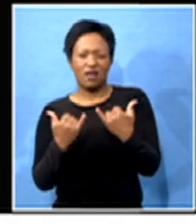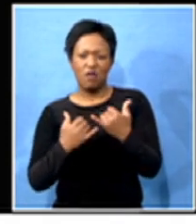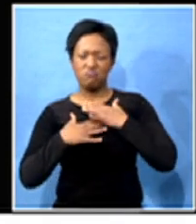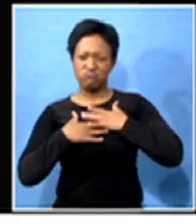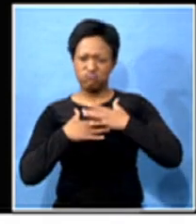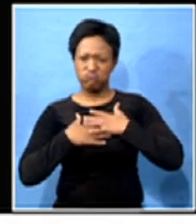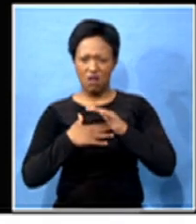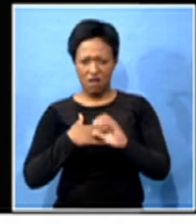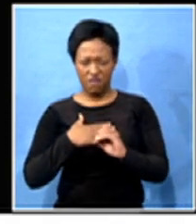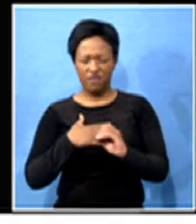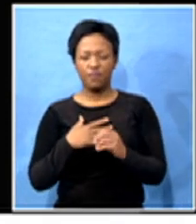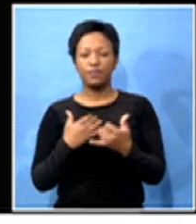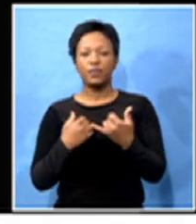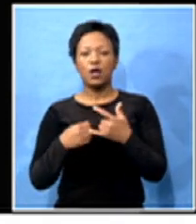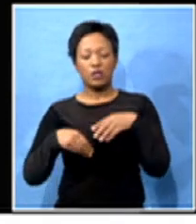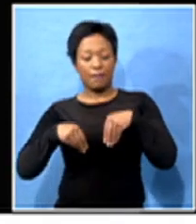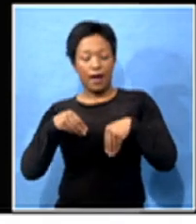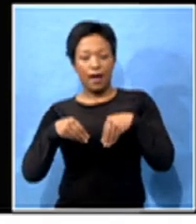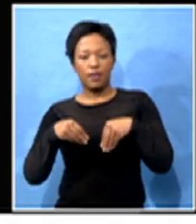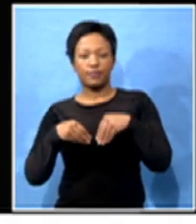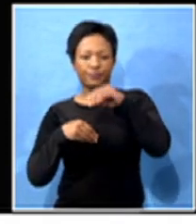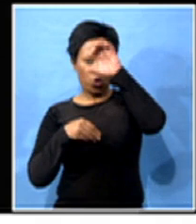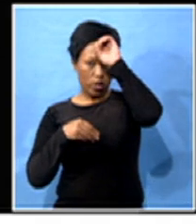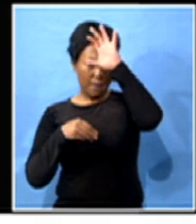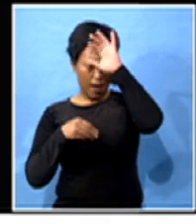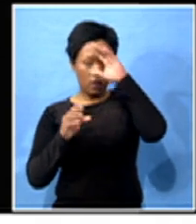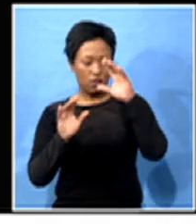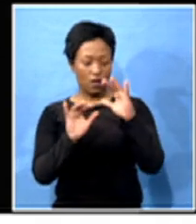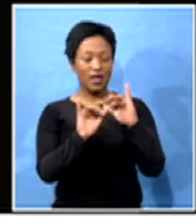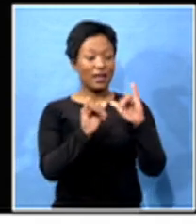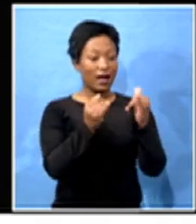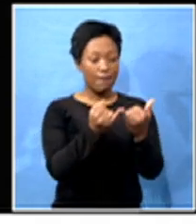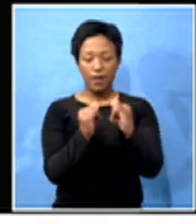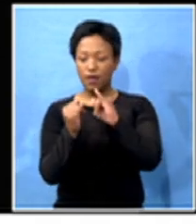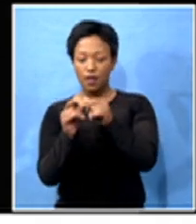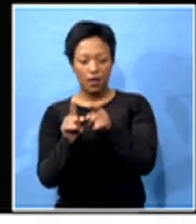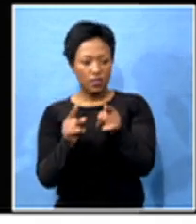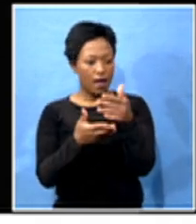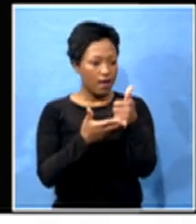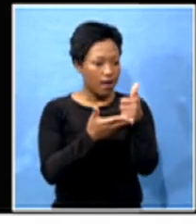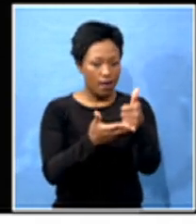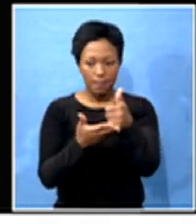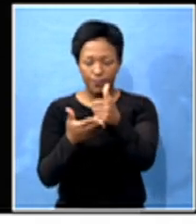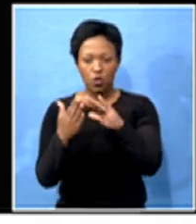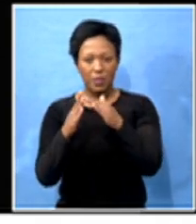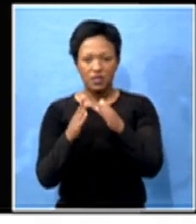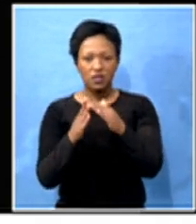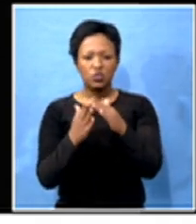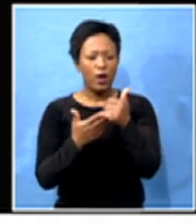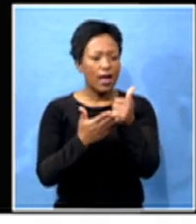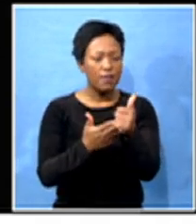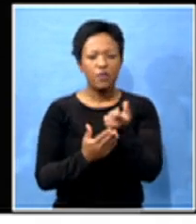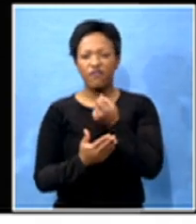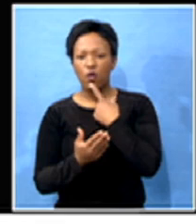mining companies are not assisting our communities in terms of medication or the